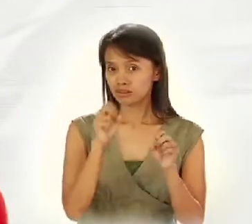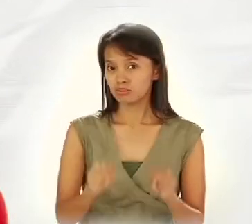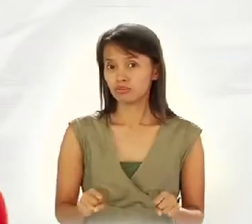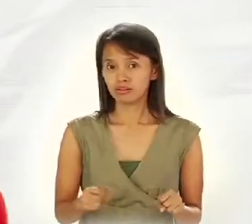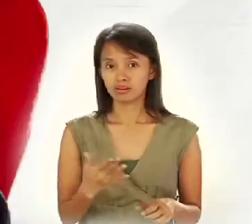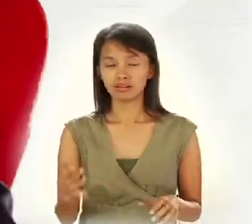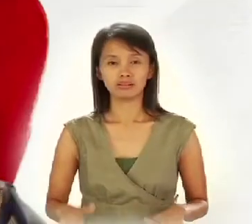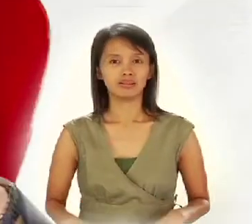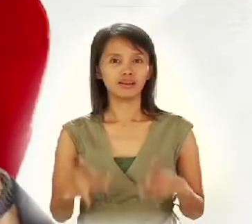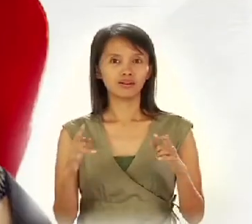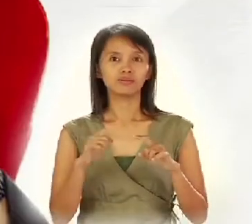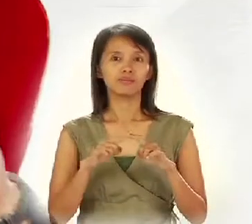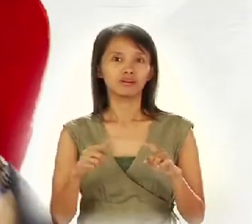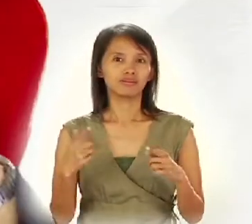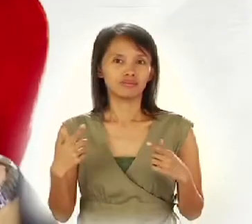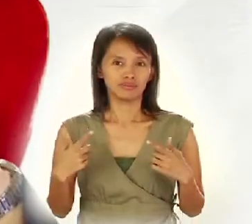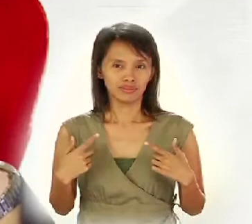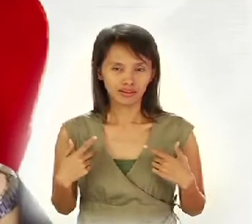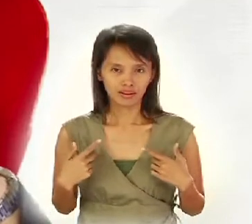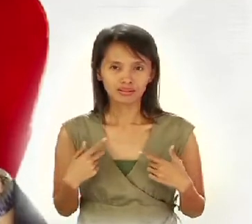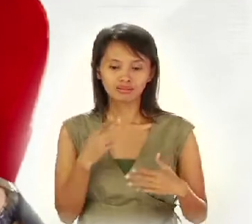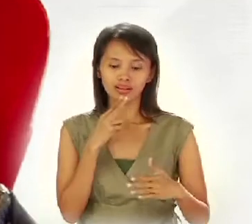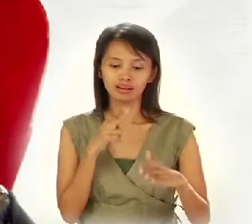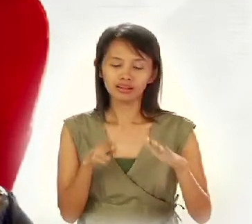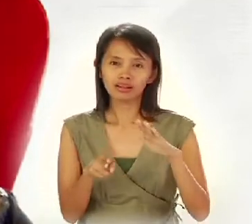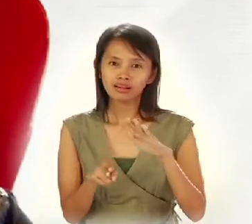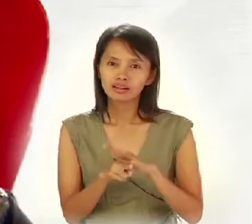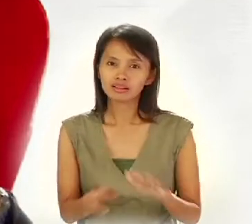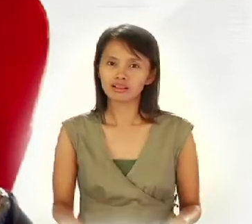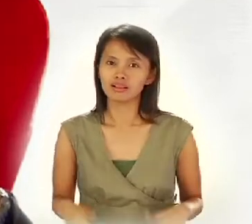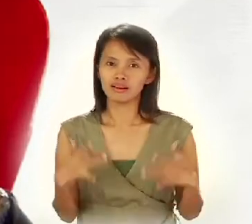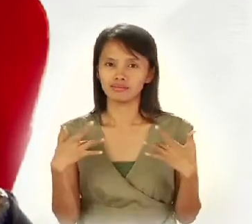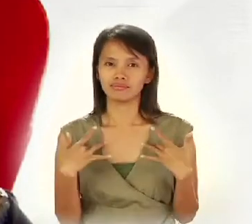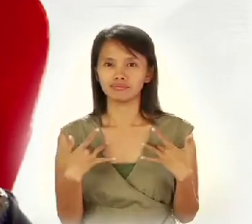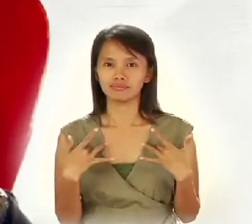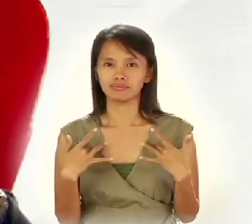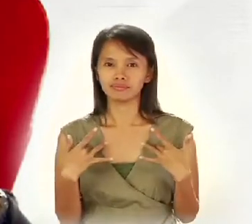in life. But there is a hidden life.